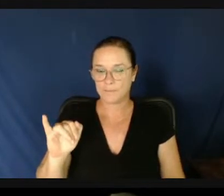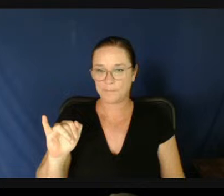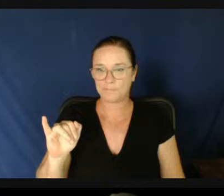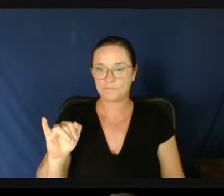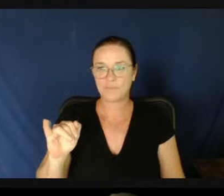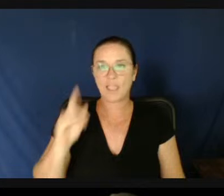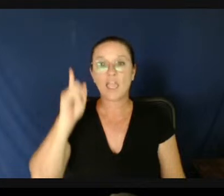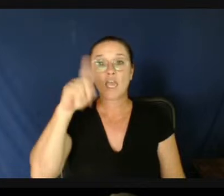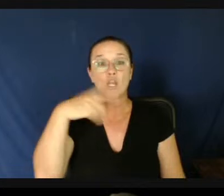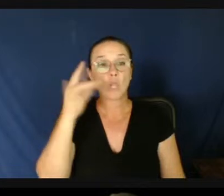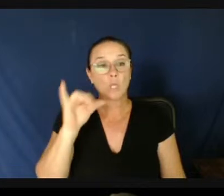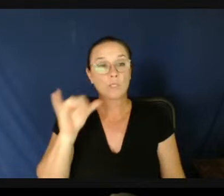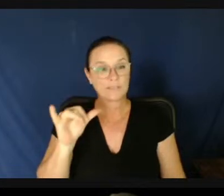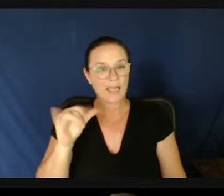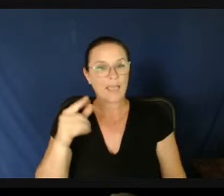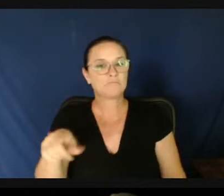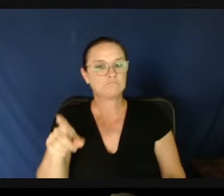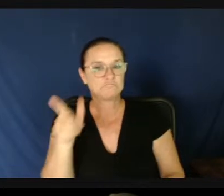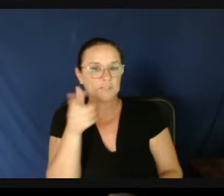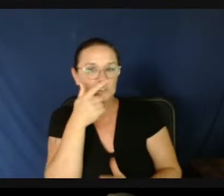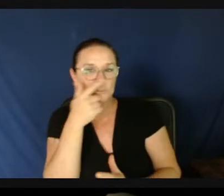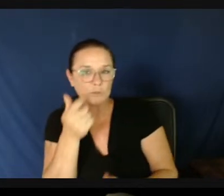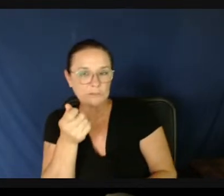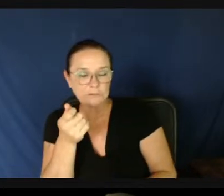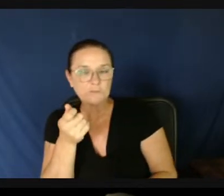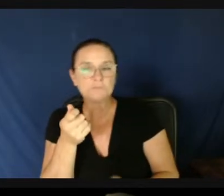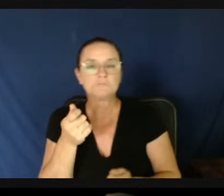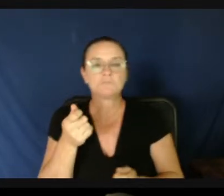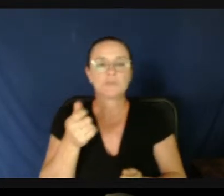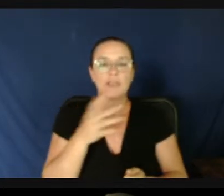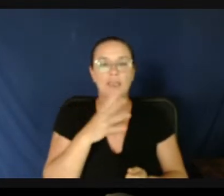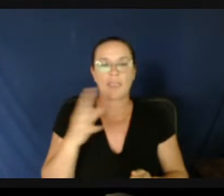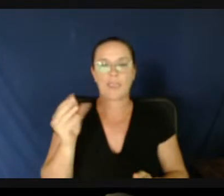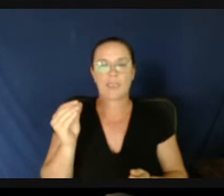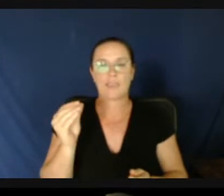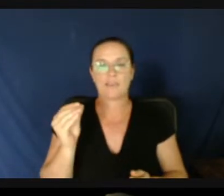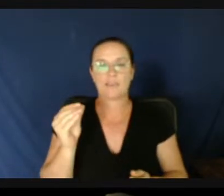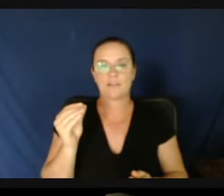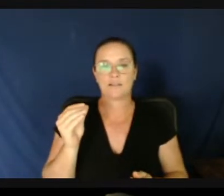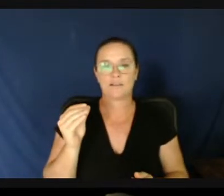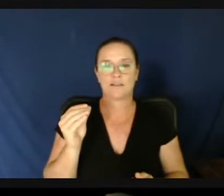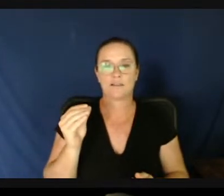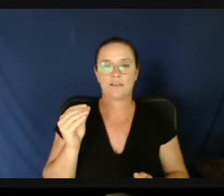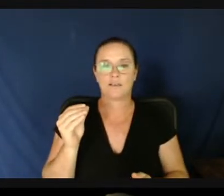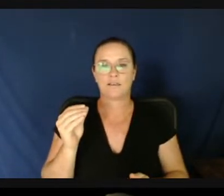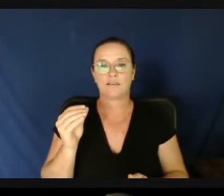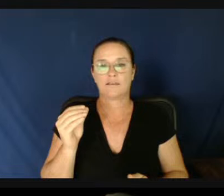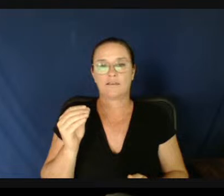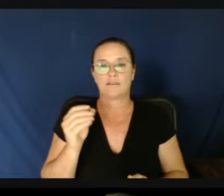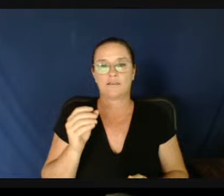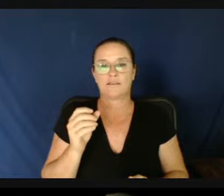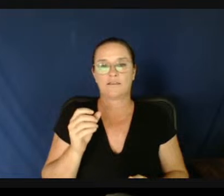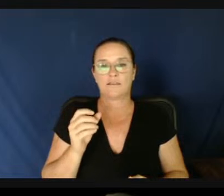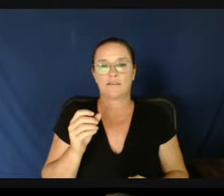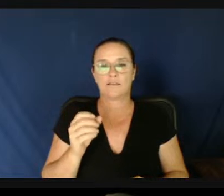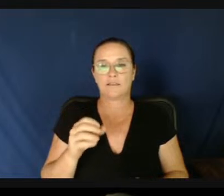like there is an interest there. And they were able to, they being